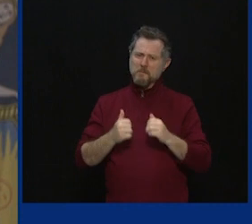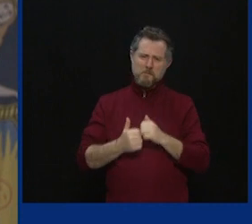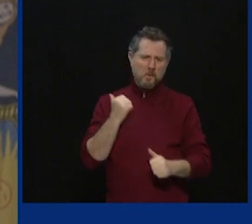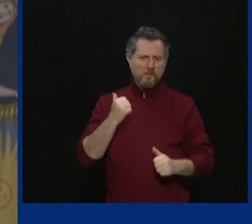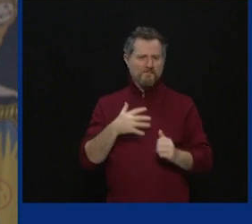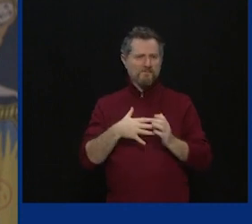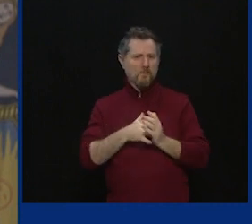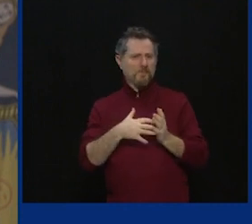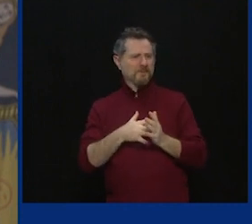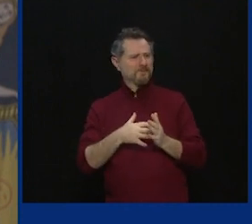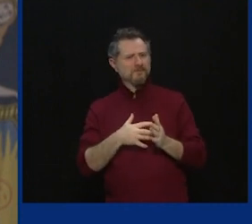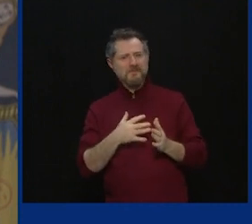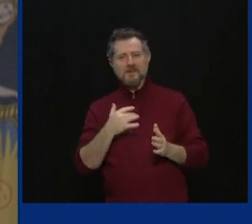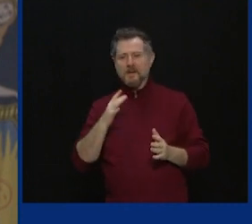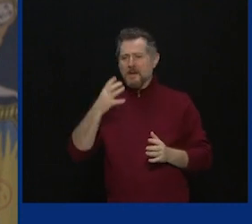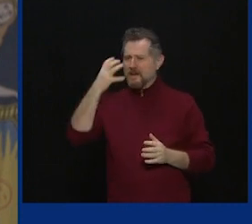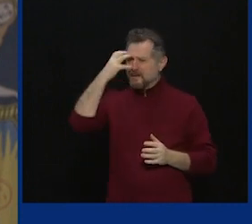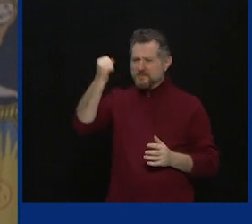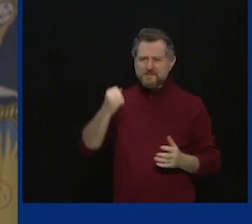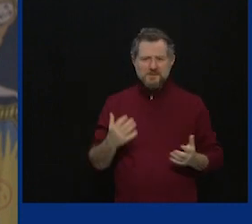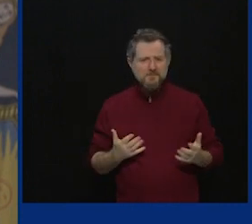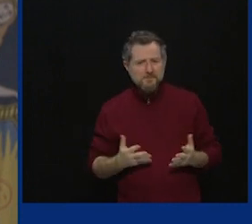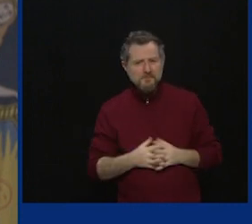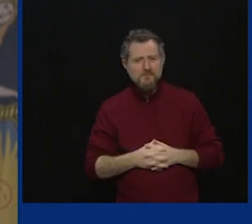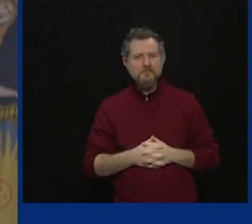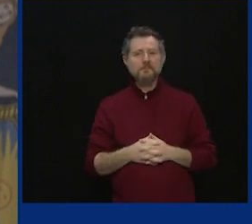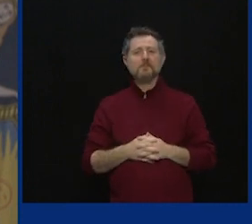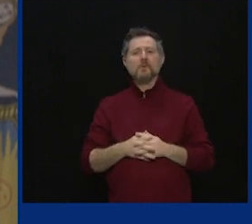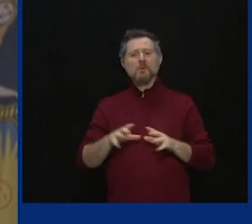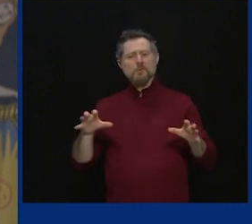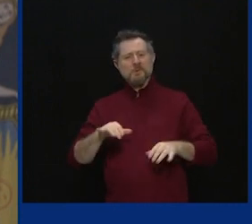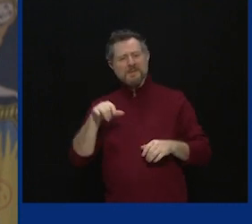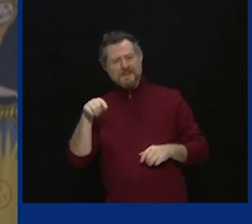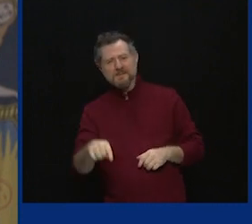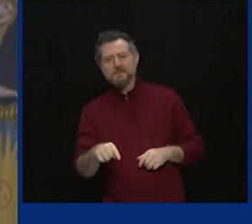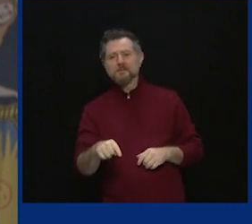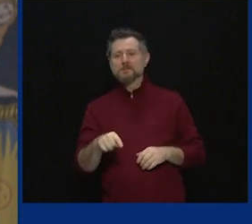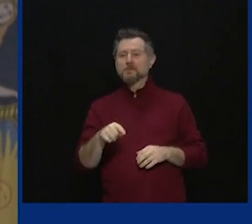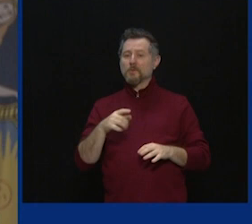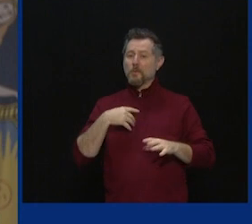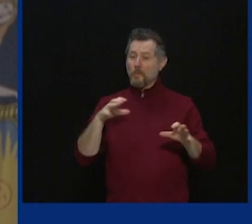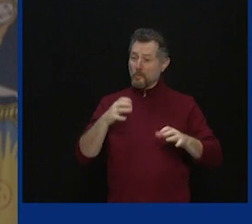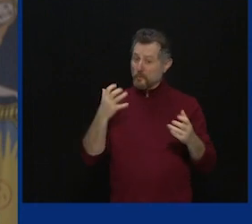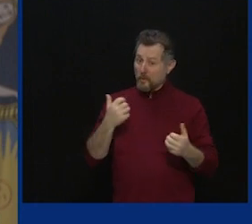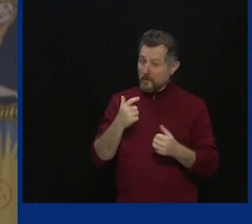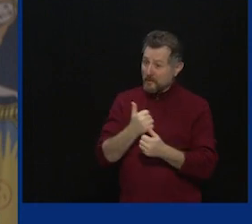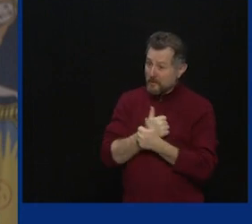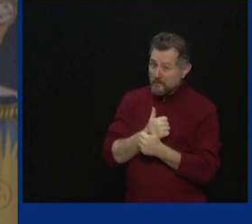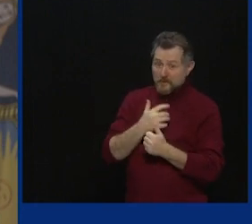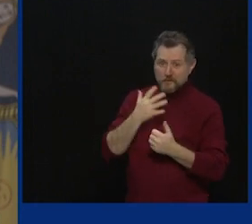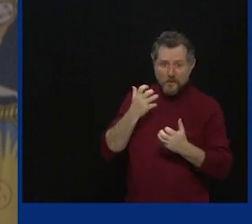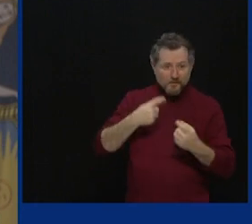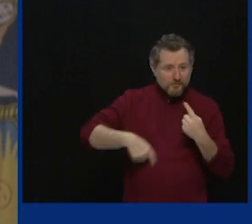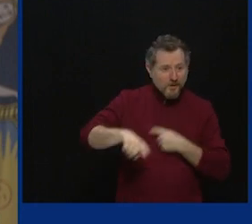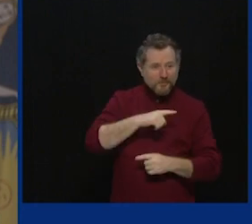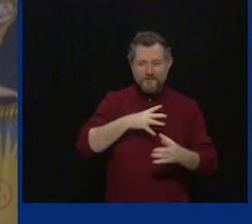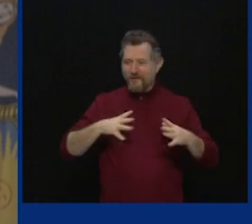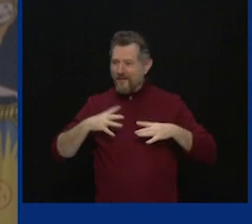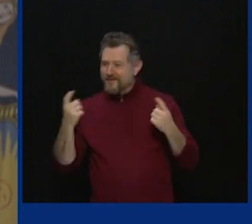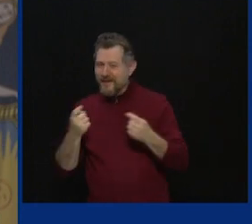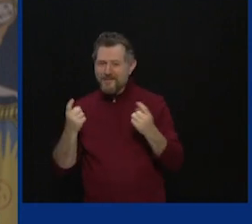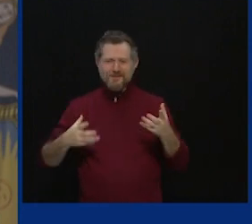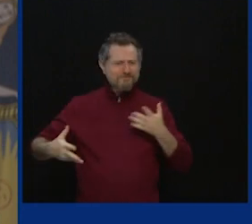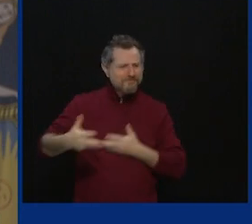sense. Do this so the people you love will still be there to celebrate the holidays with you next year. That's what this is